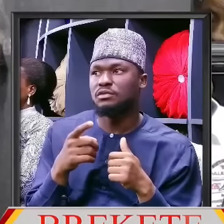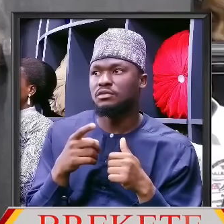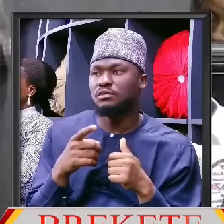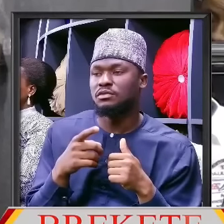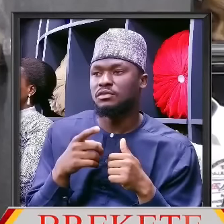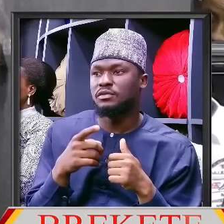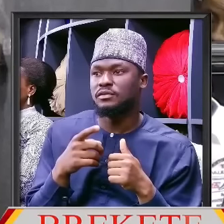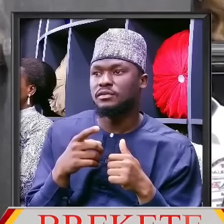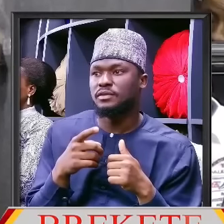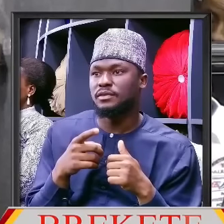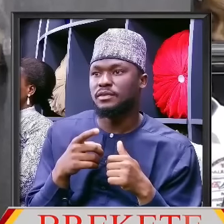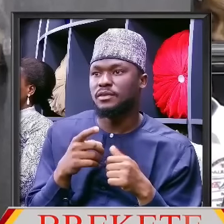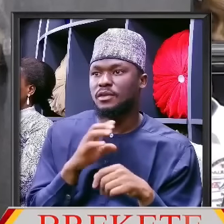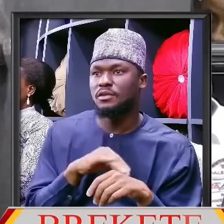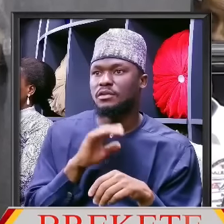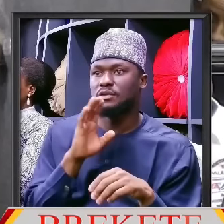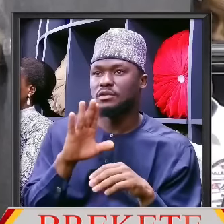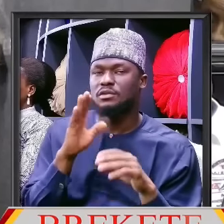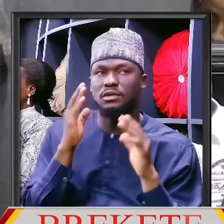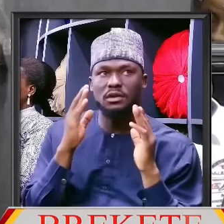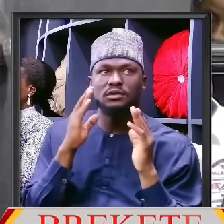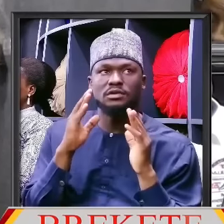mind into perspective, say,